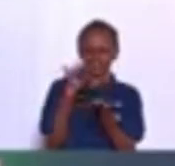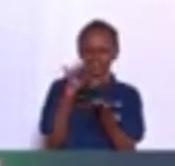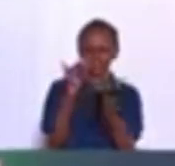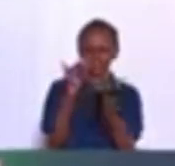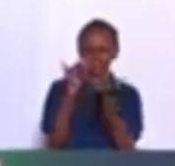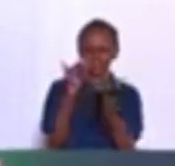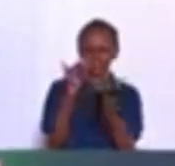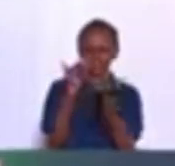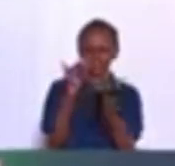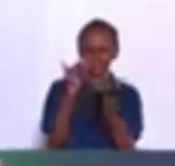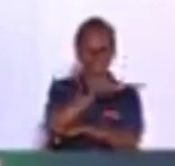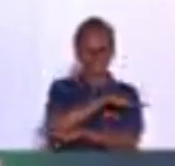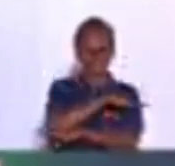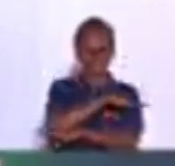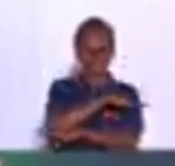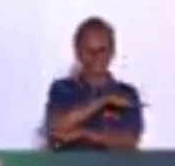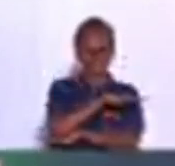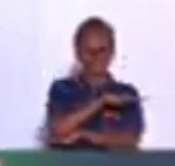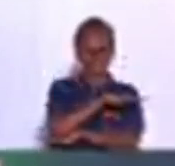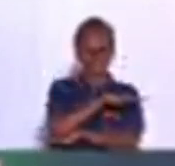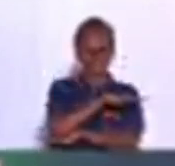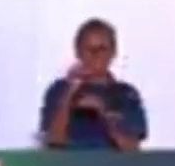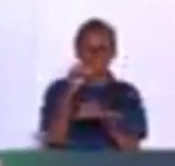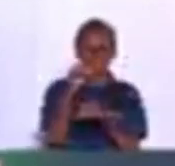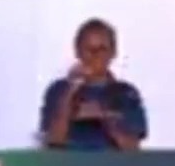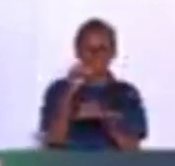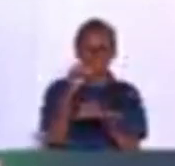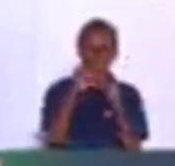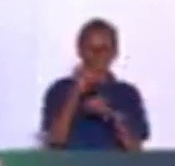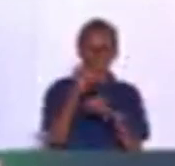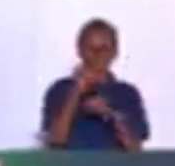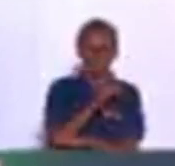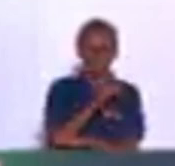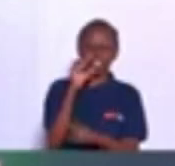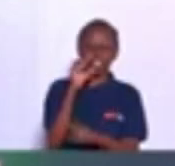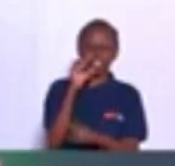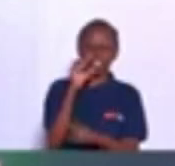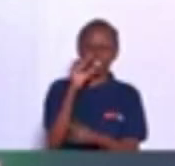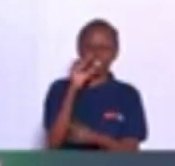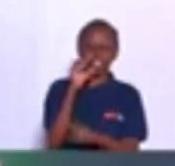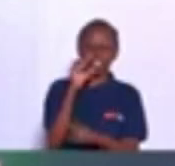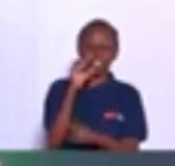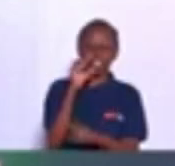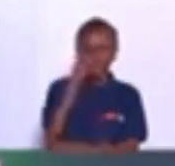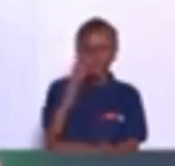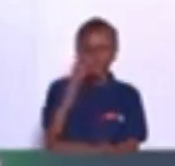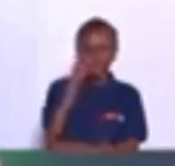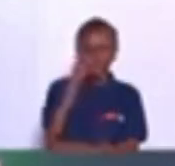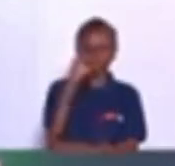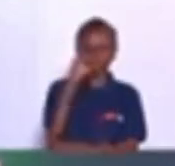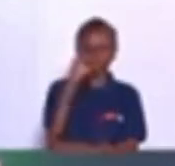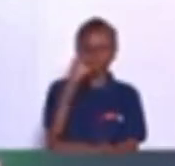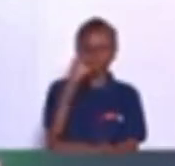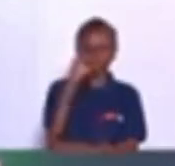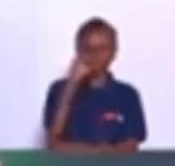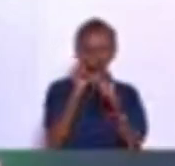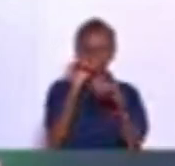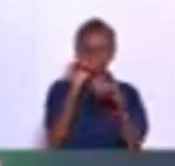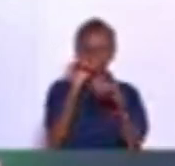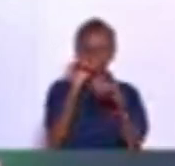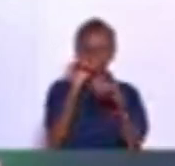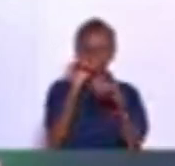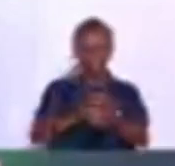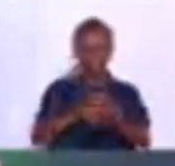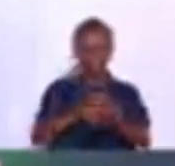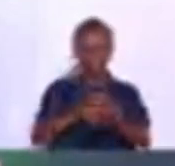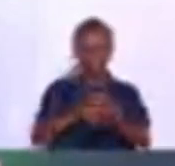this evening. Dr. Chidi has talked about cancer in the body. We know very